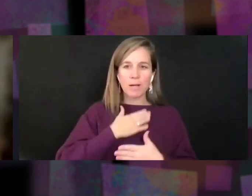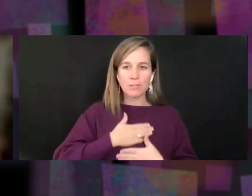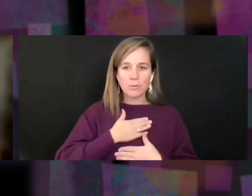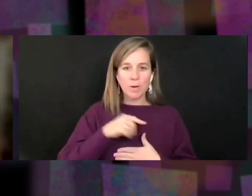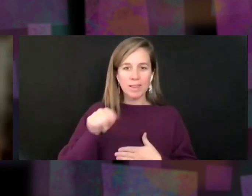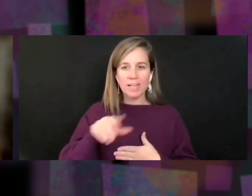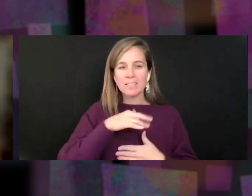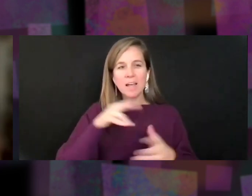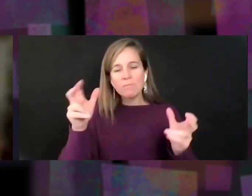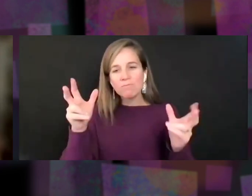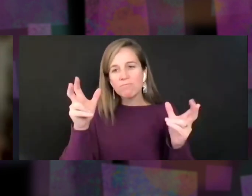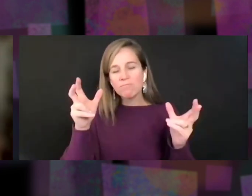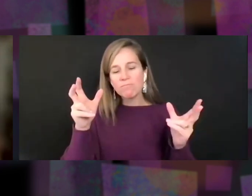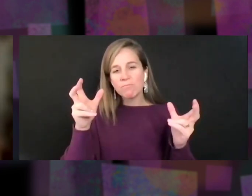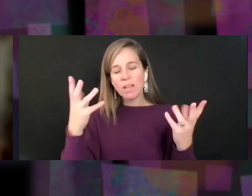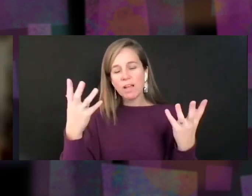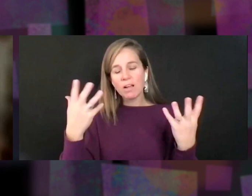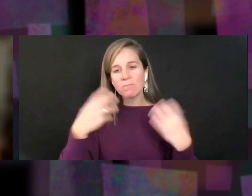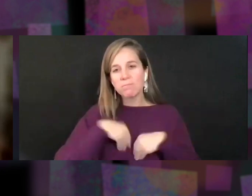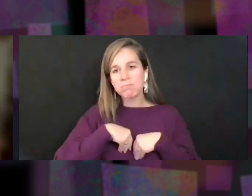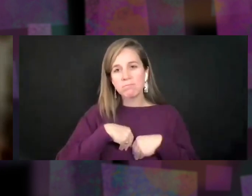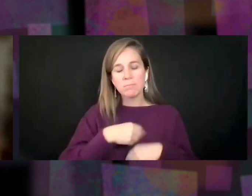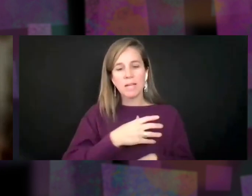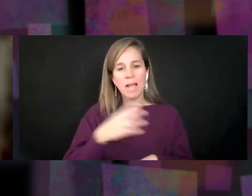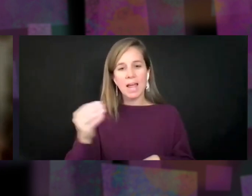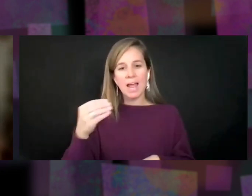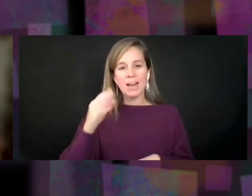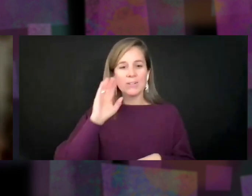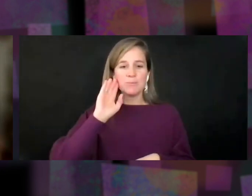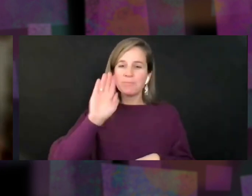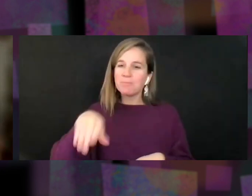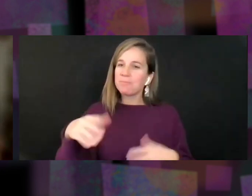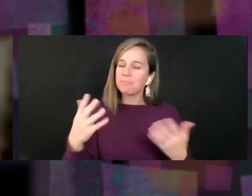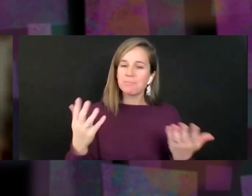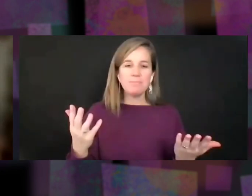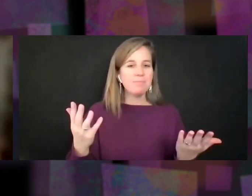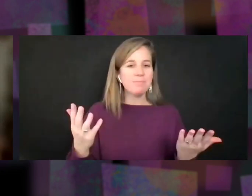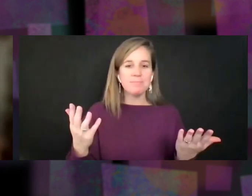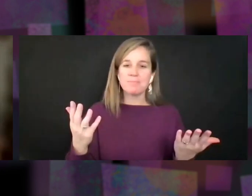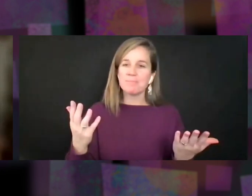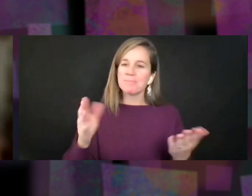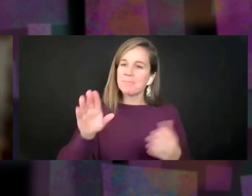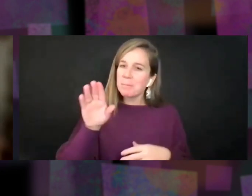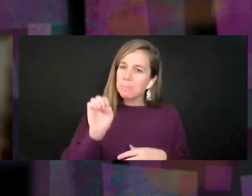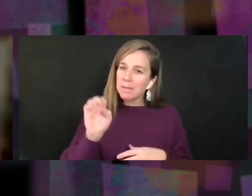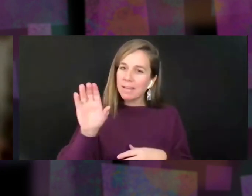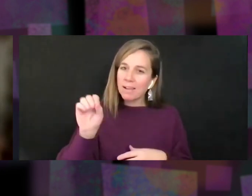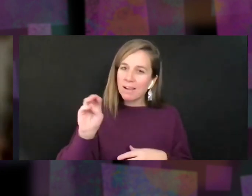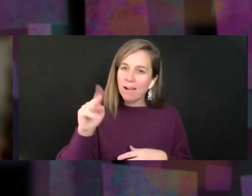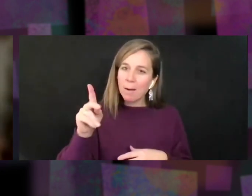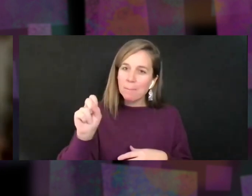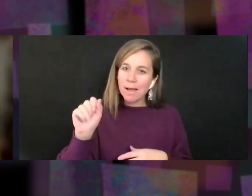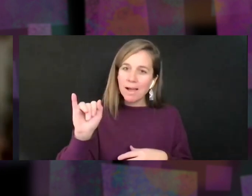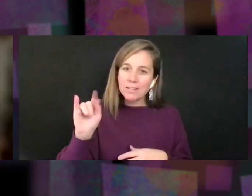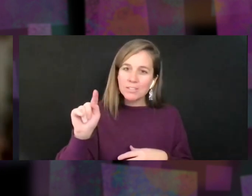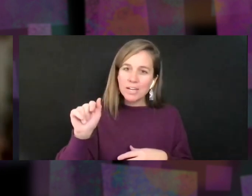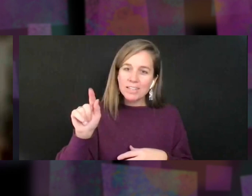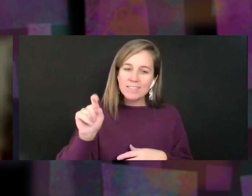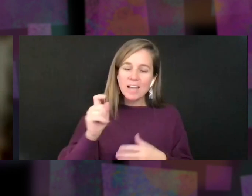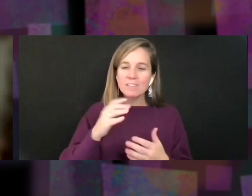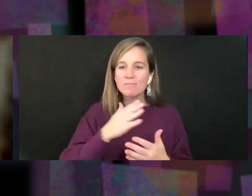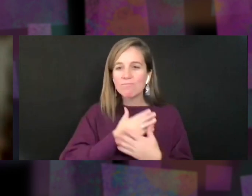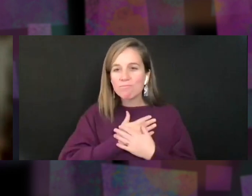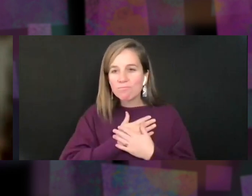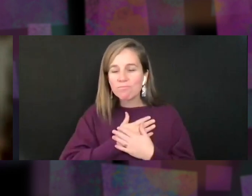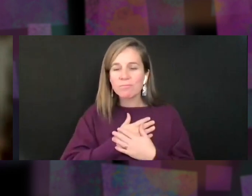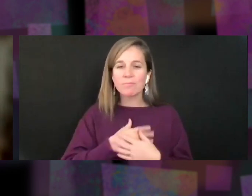in. And as noted, you know, be compassionate, drink water, take time